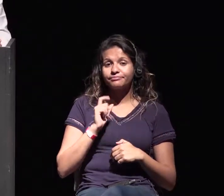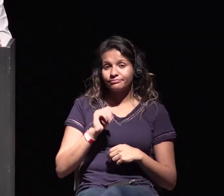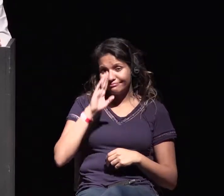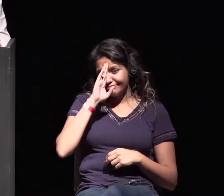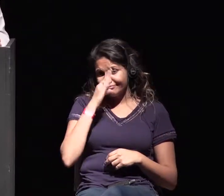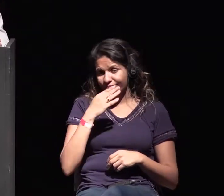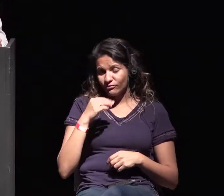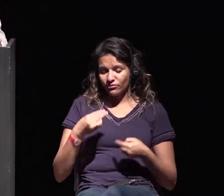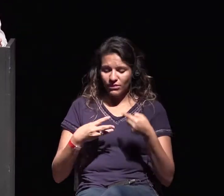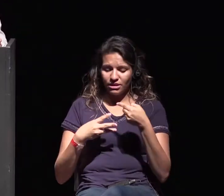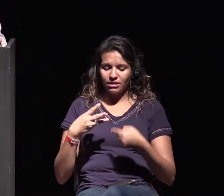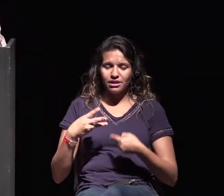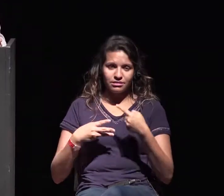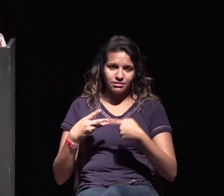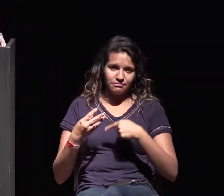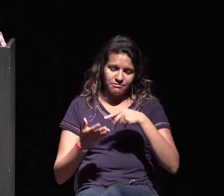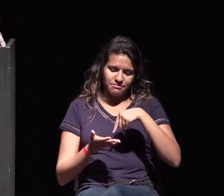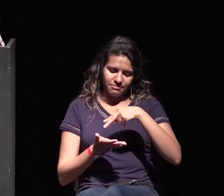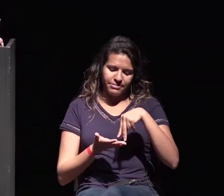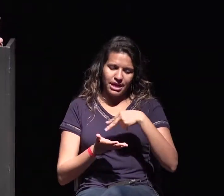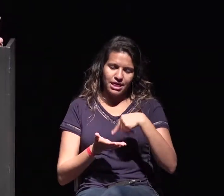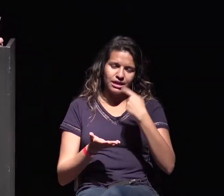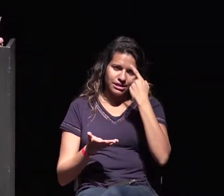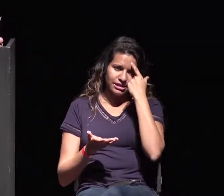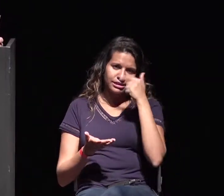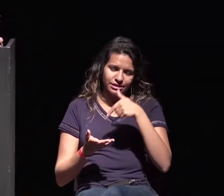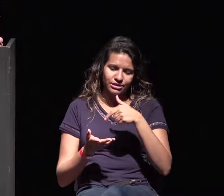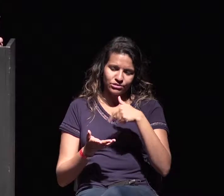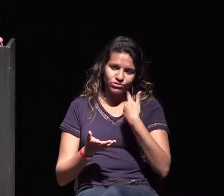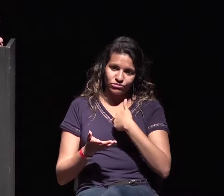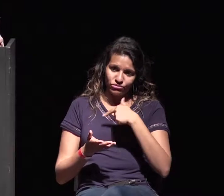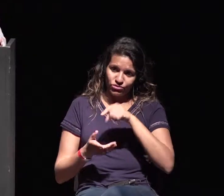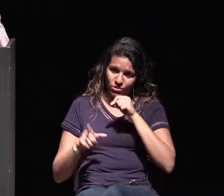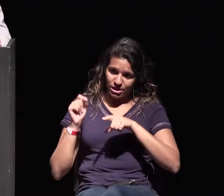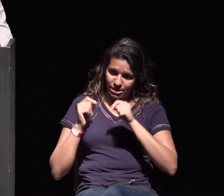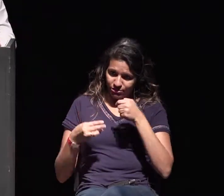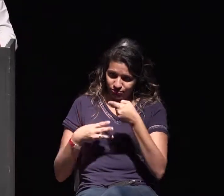exhibition, 3 dancers, any 3 dancers in any given space.